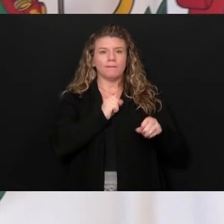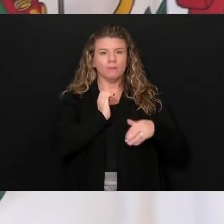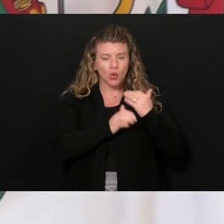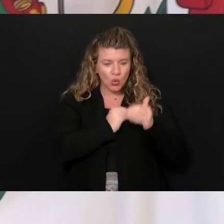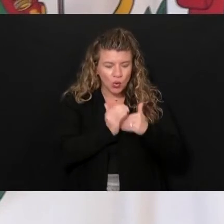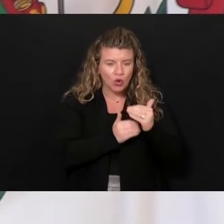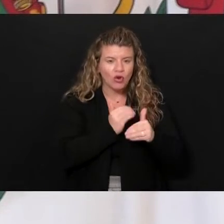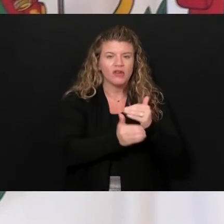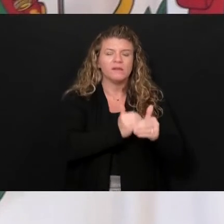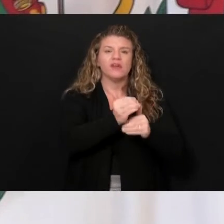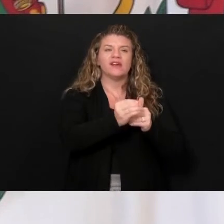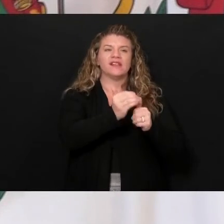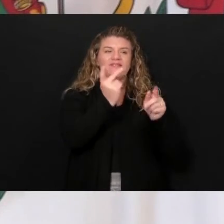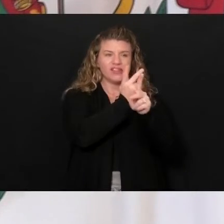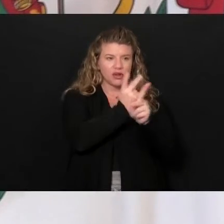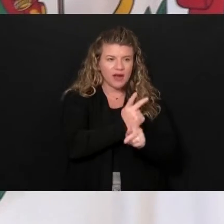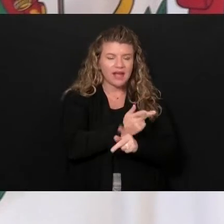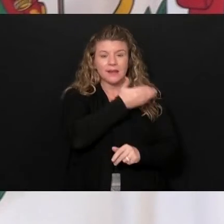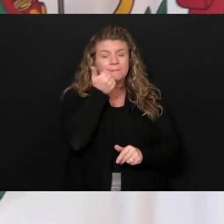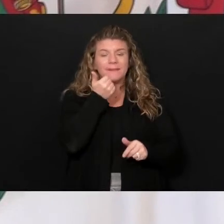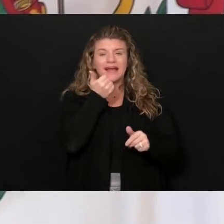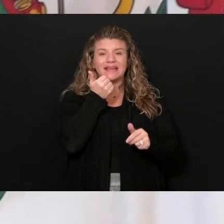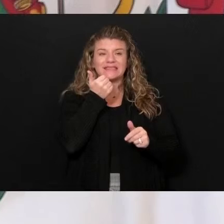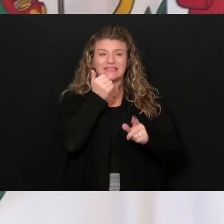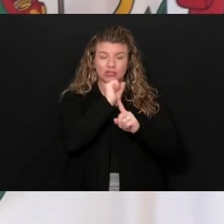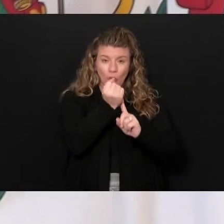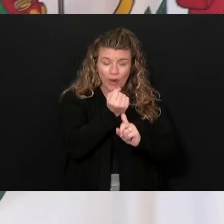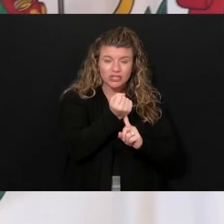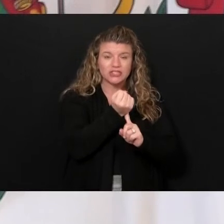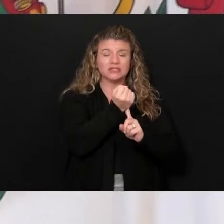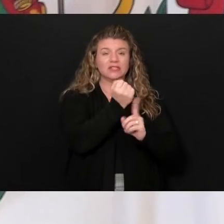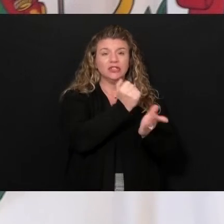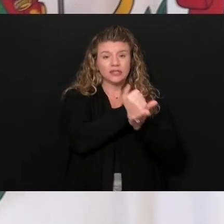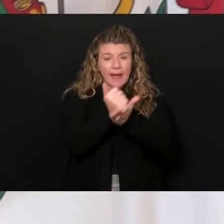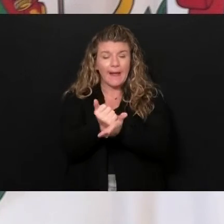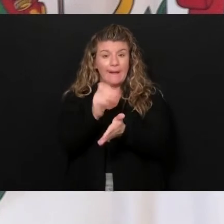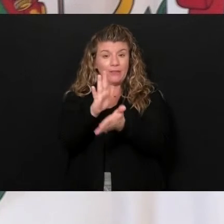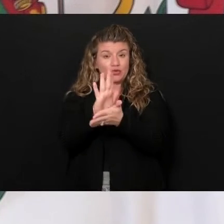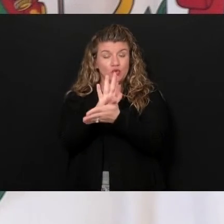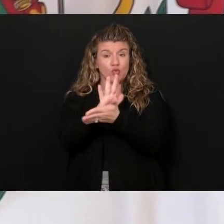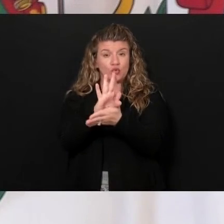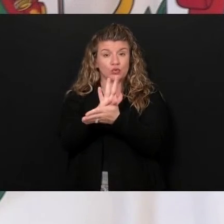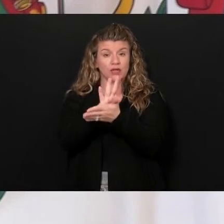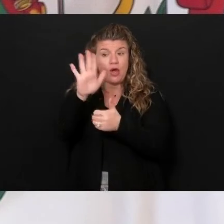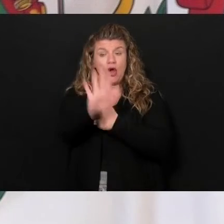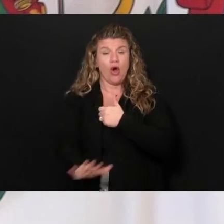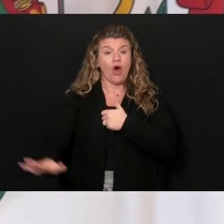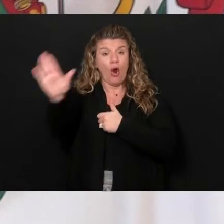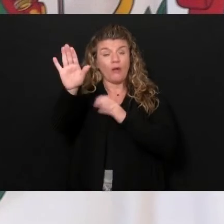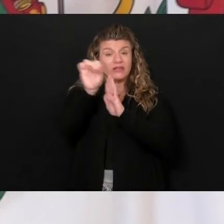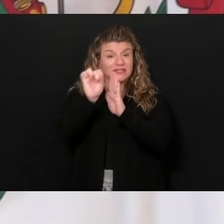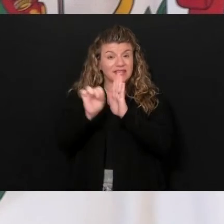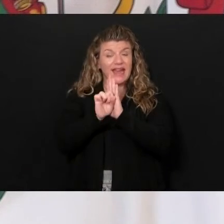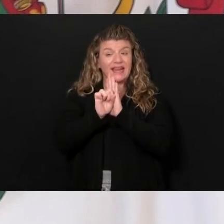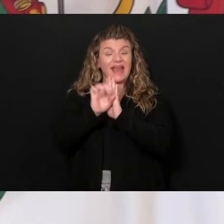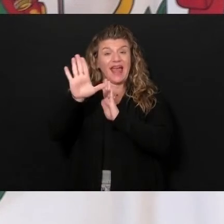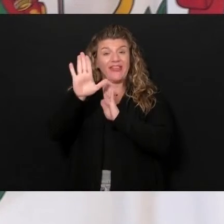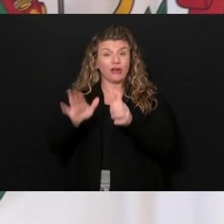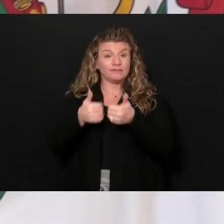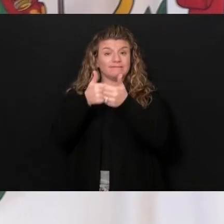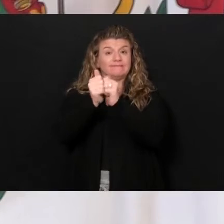this needle and move this needle very aggressively and be able to help our schools all across our state and our athletic programs is